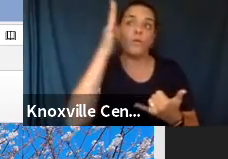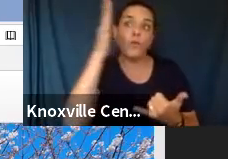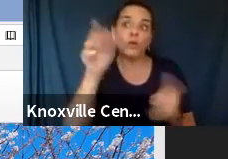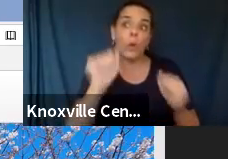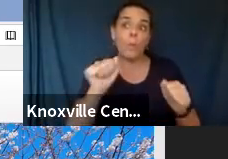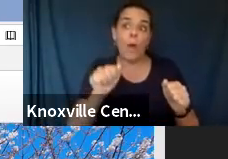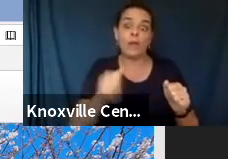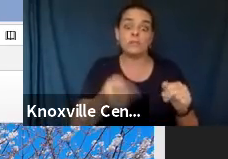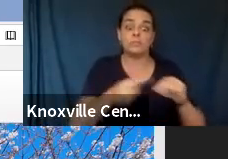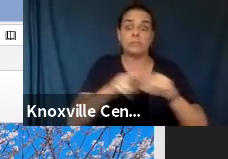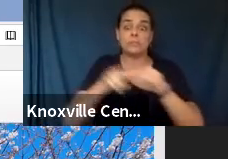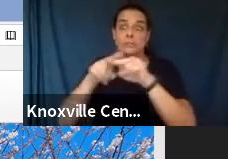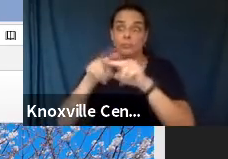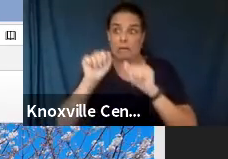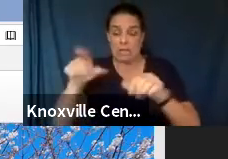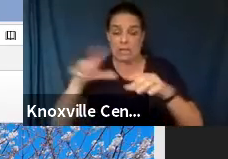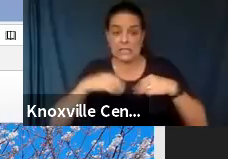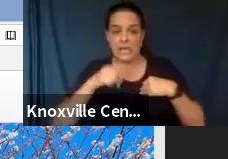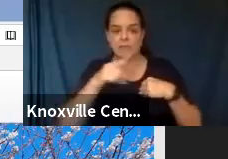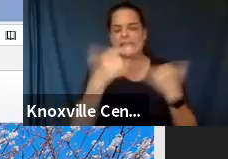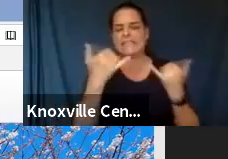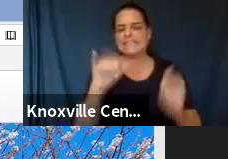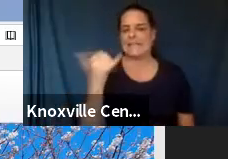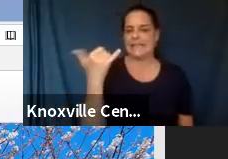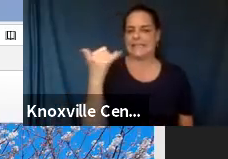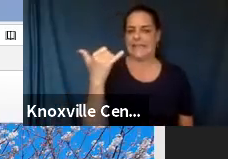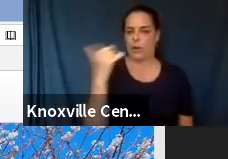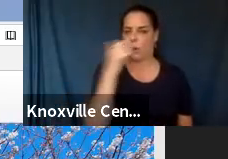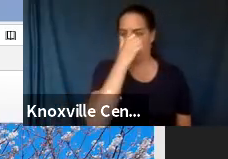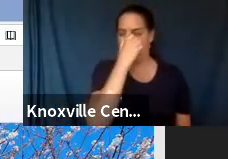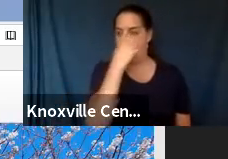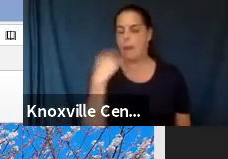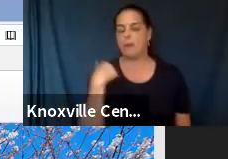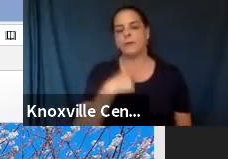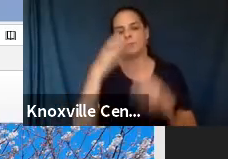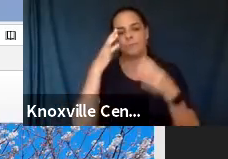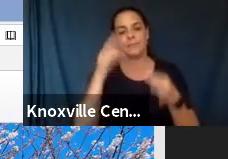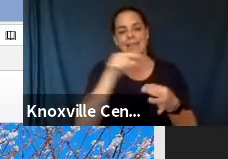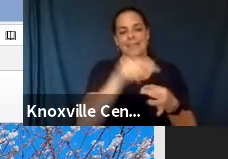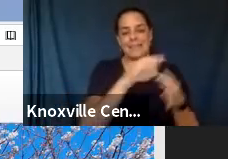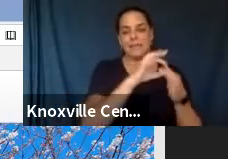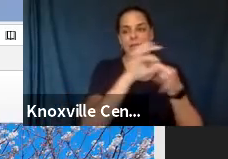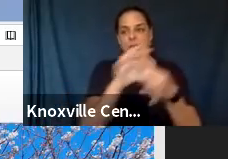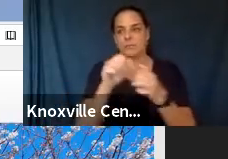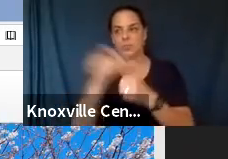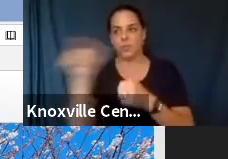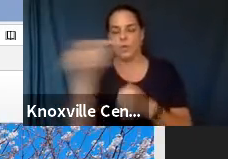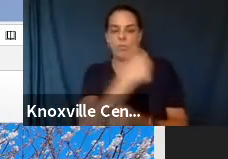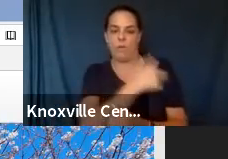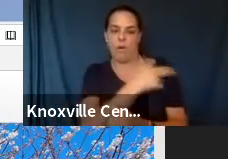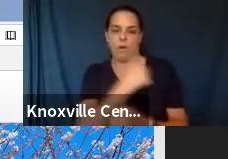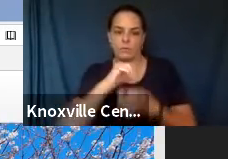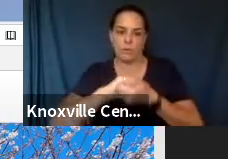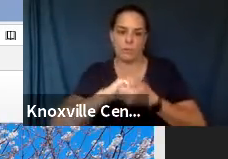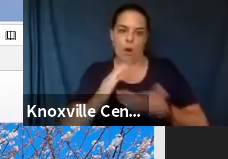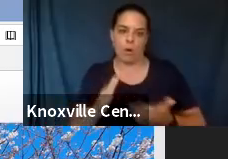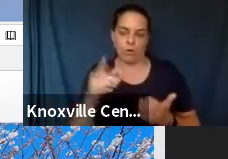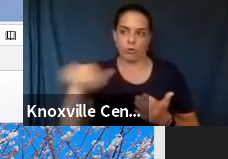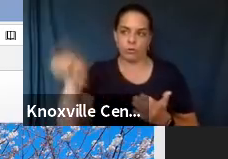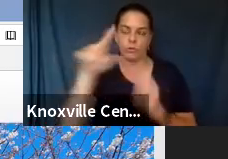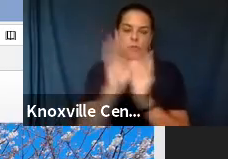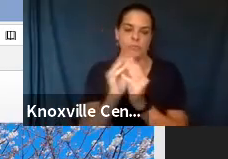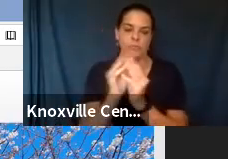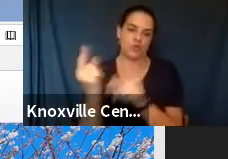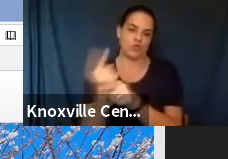This benchmark remains at yellow. This is a benchmark that we decide in concert with our hospital partners who are meeting